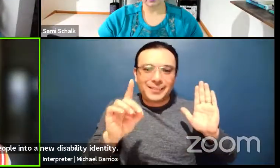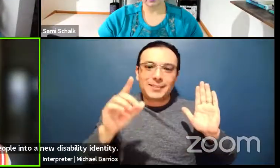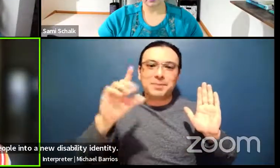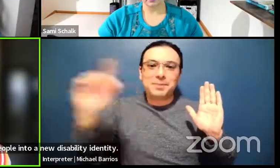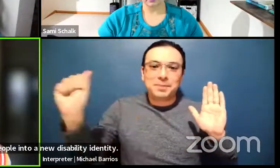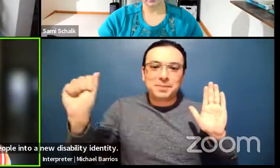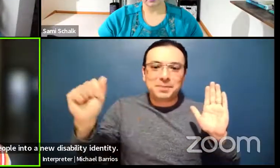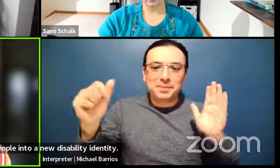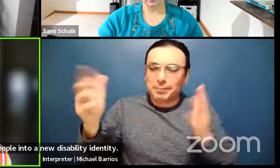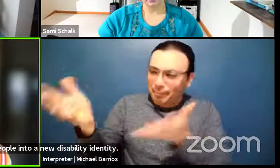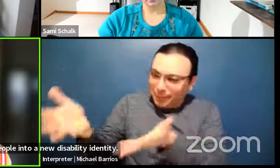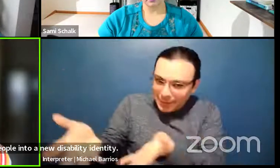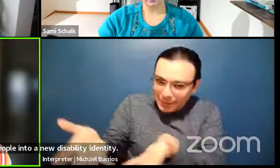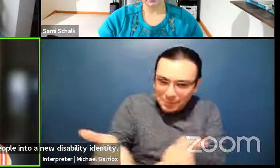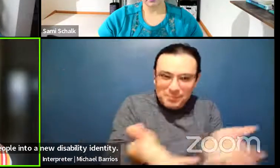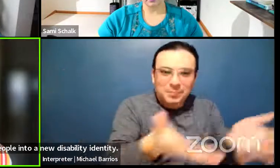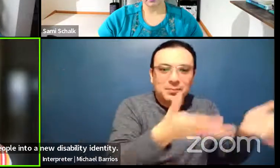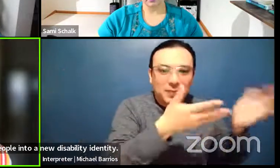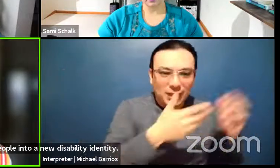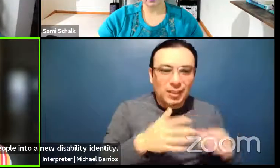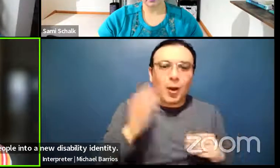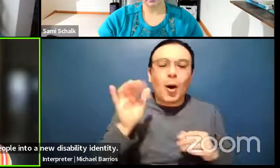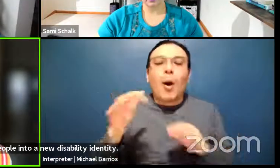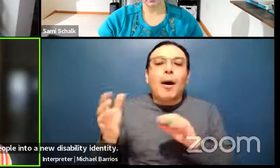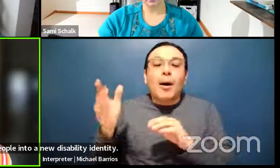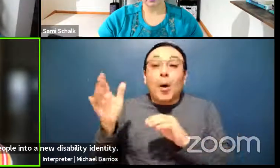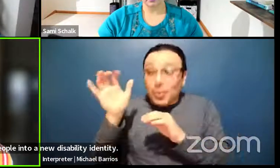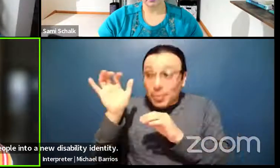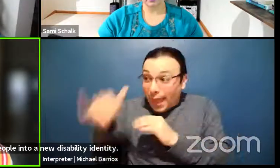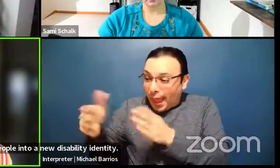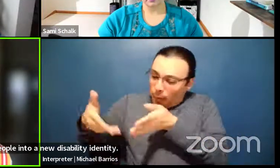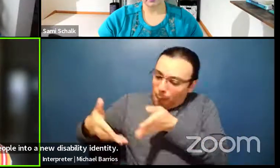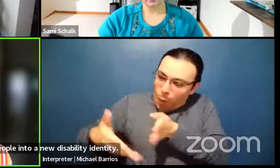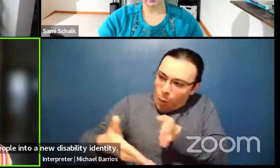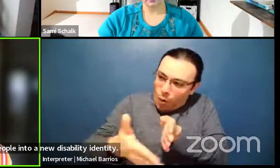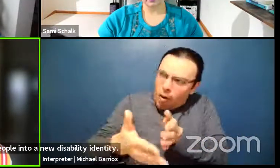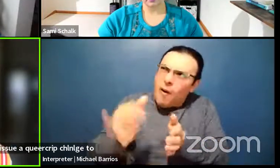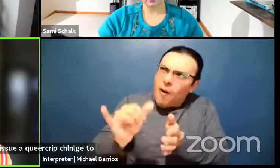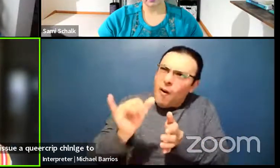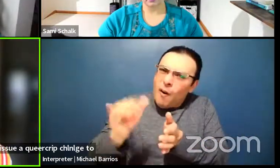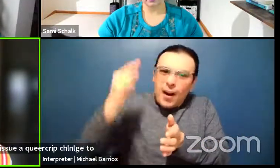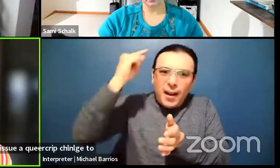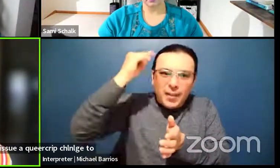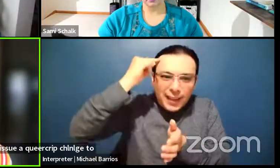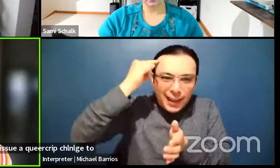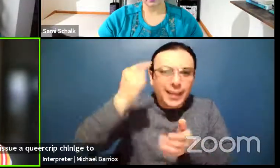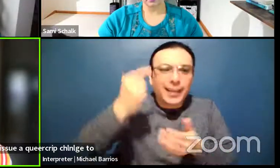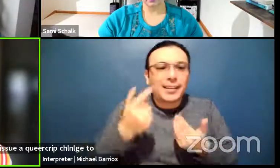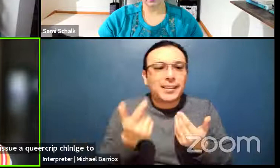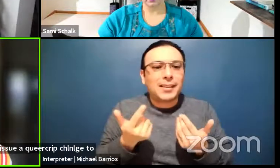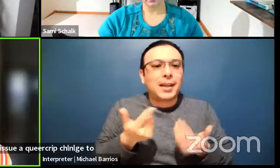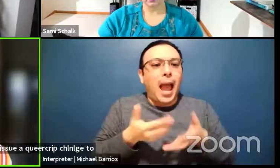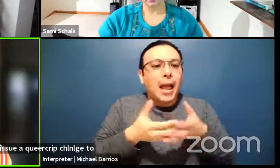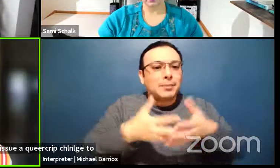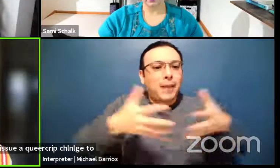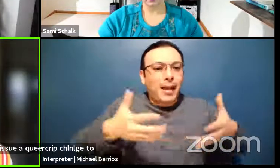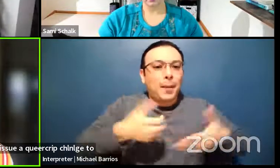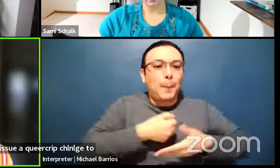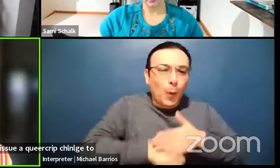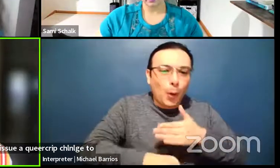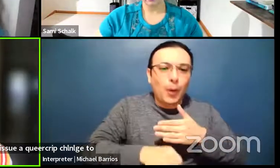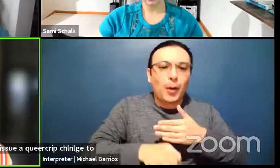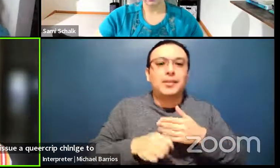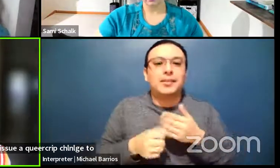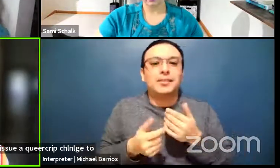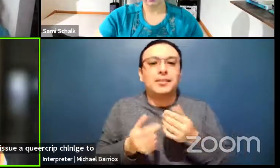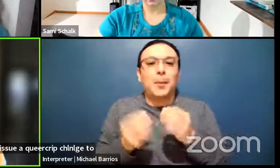of family expansion, birth, and reproduction, particularly within the context of a mass disabling event that